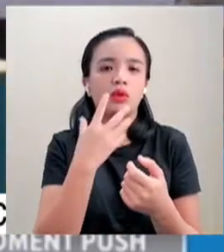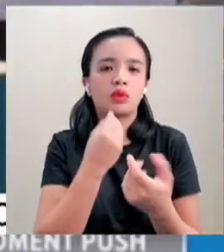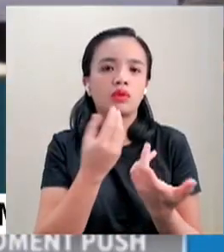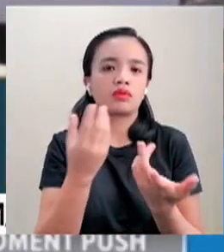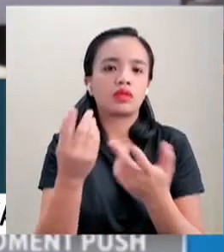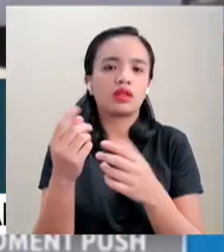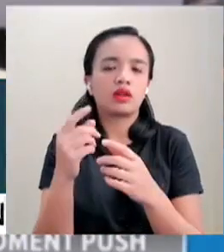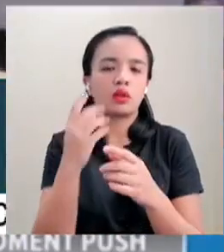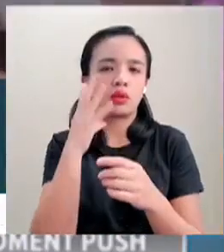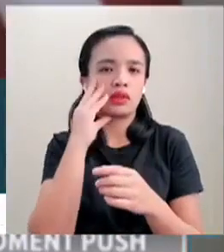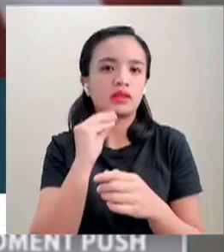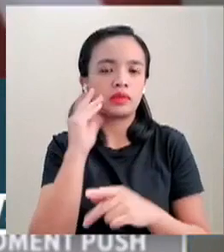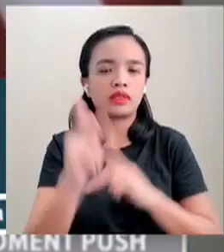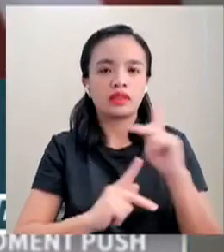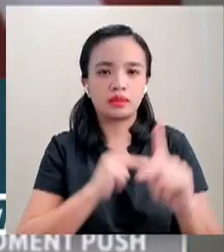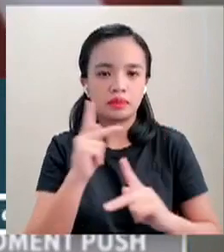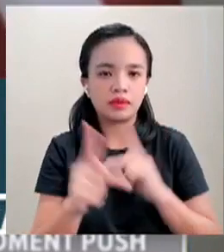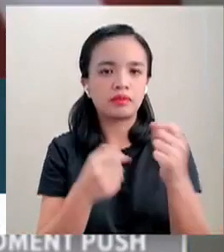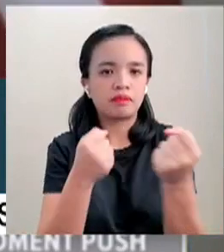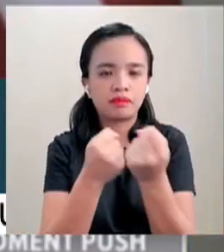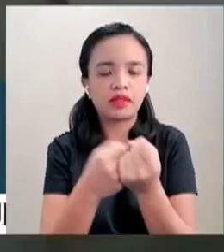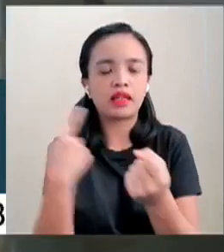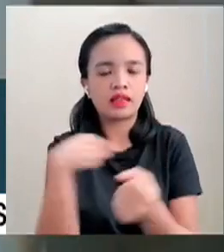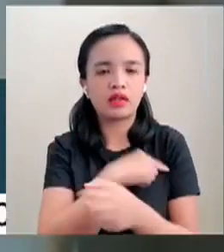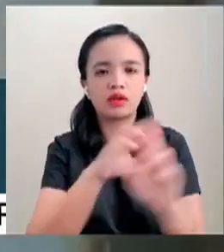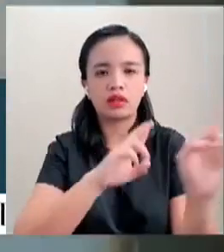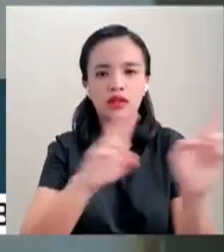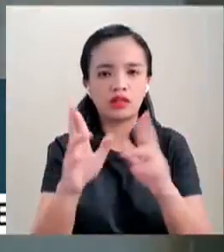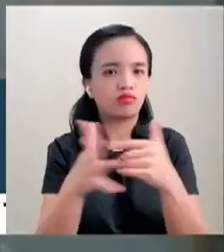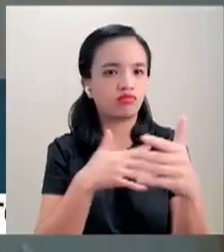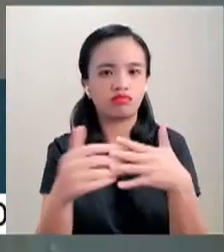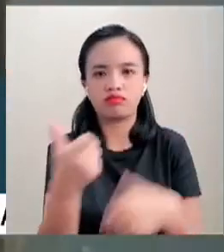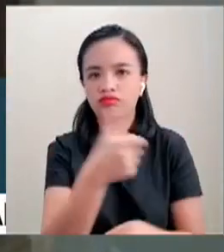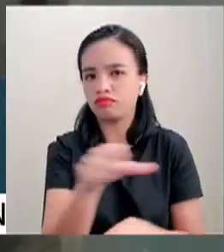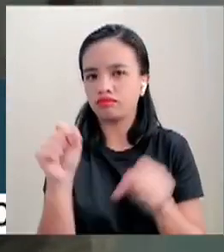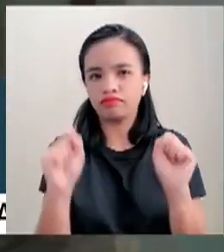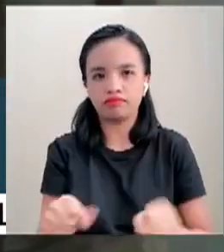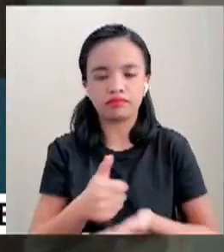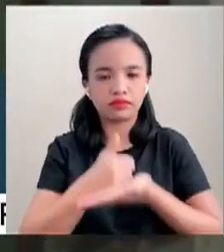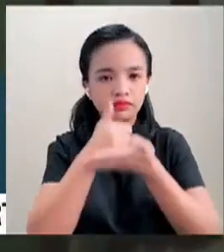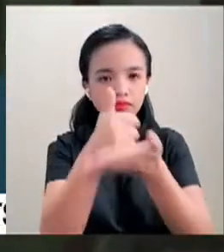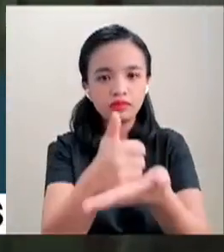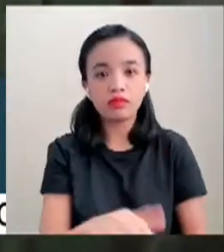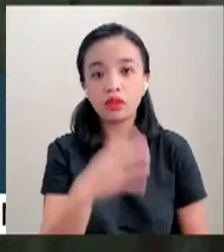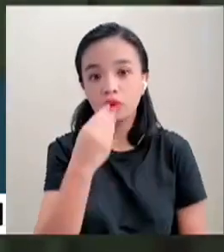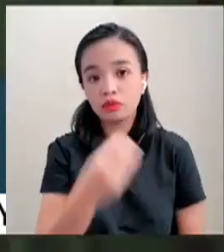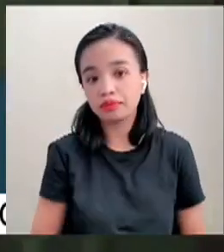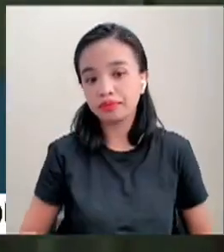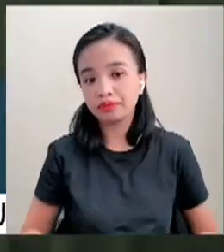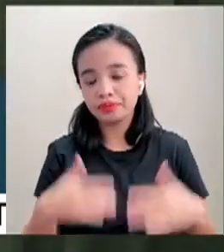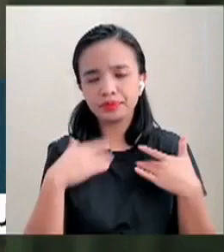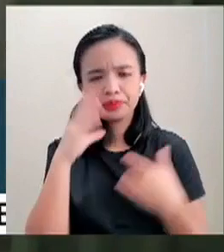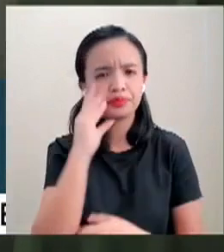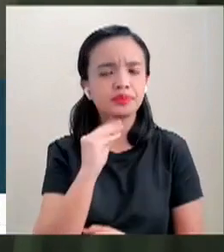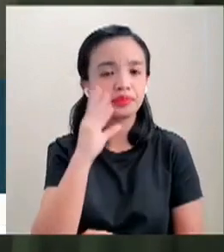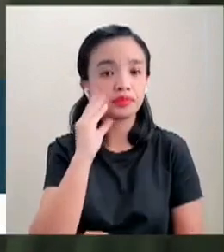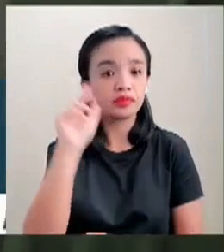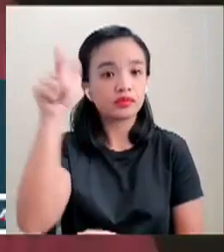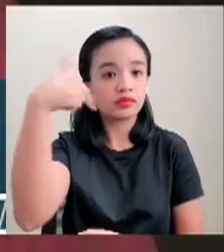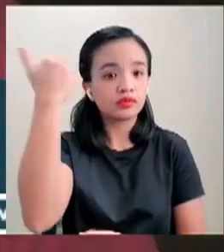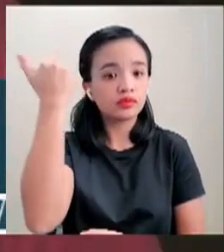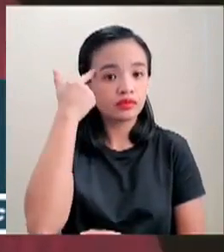earthquake, and we stand ready to help in any way that we can. For those living through the disaster, their government's efforts have not gone